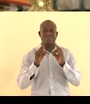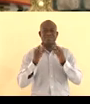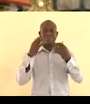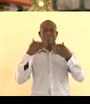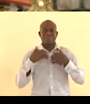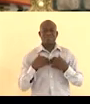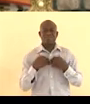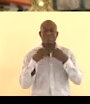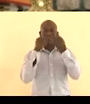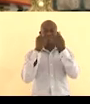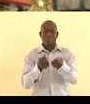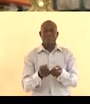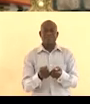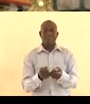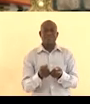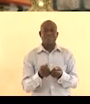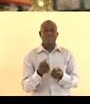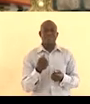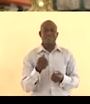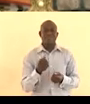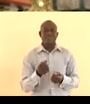If you have the gift of